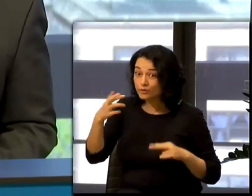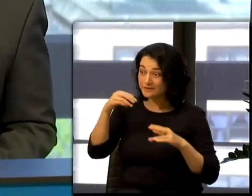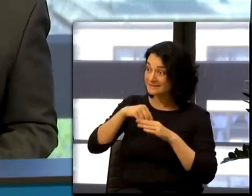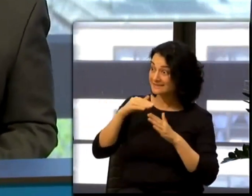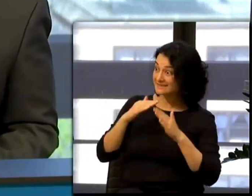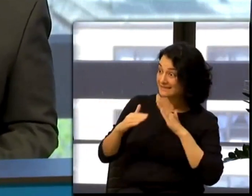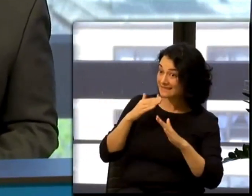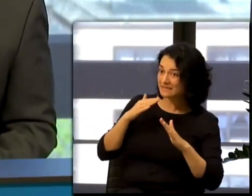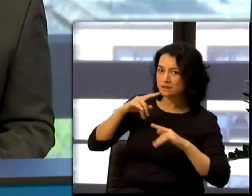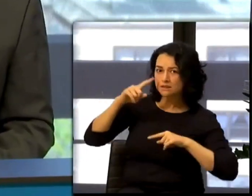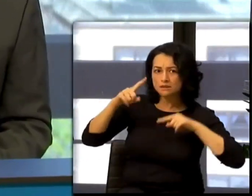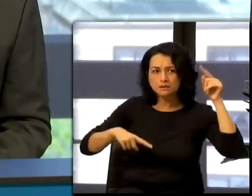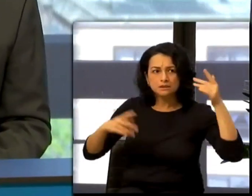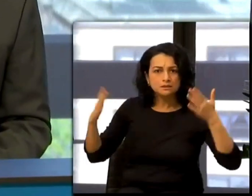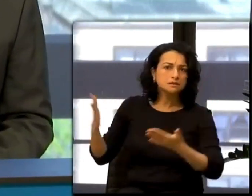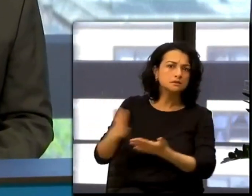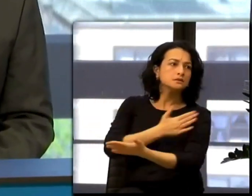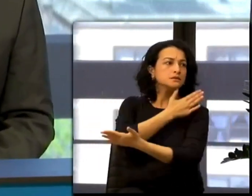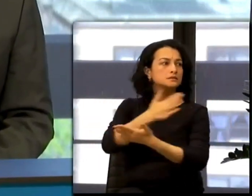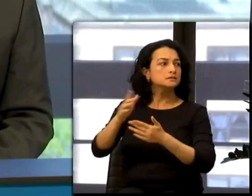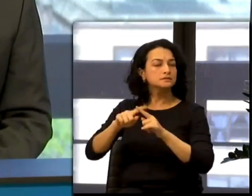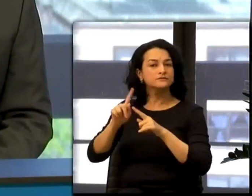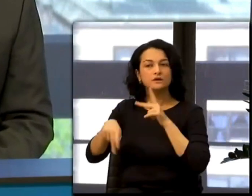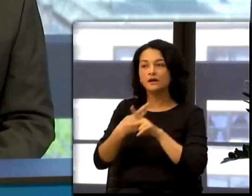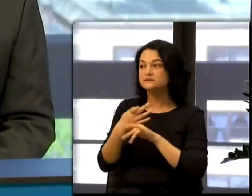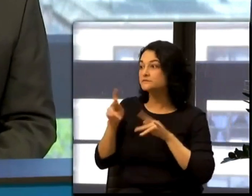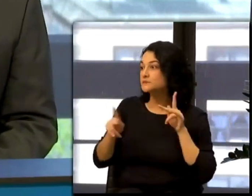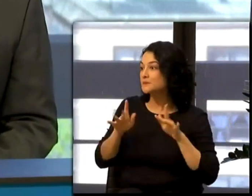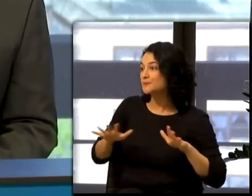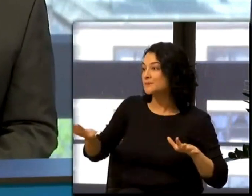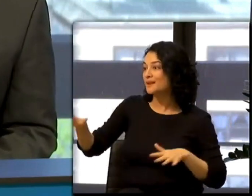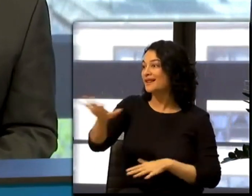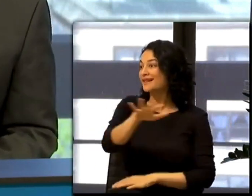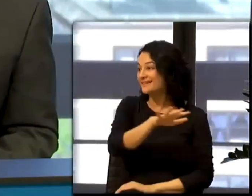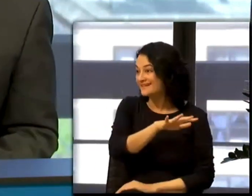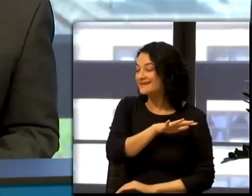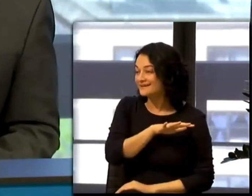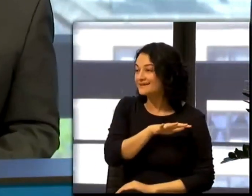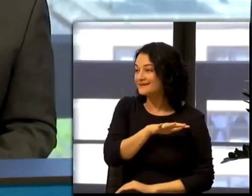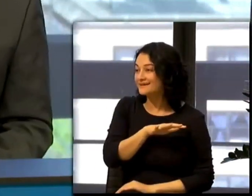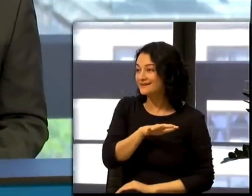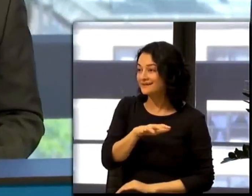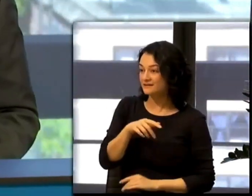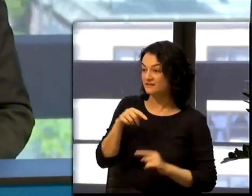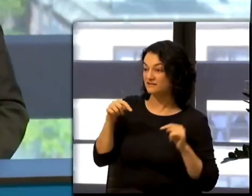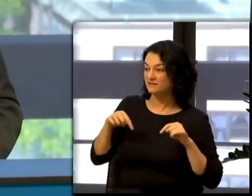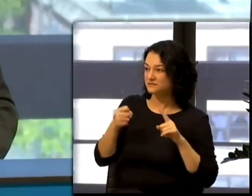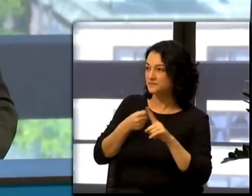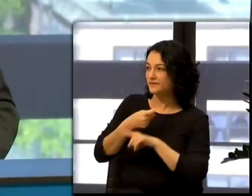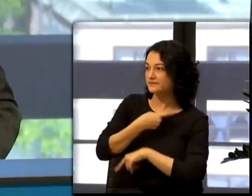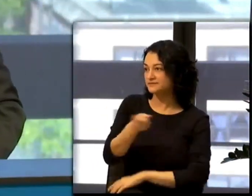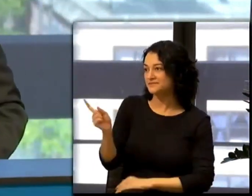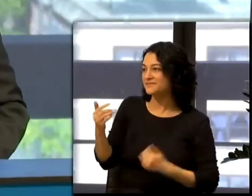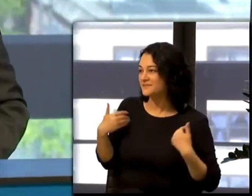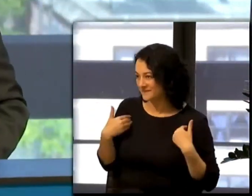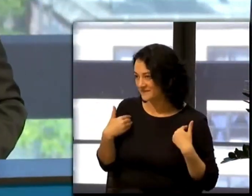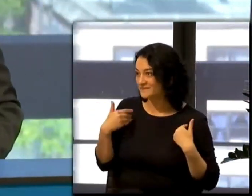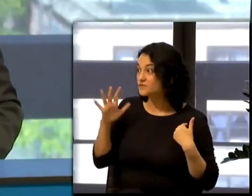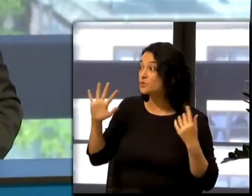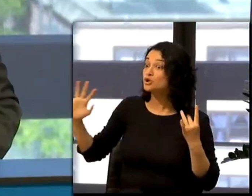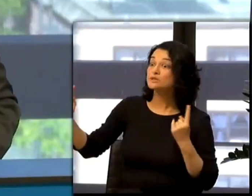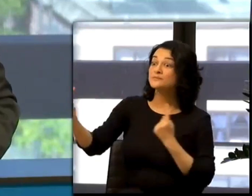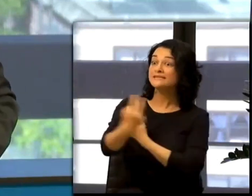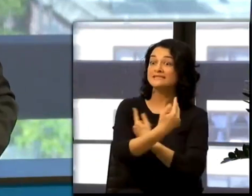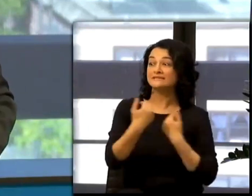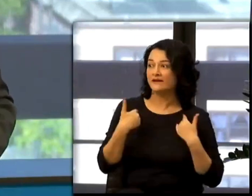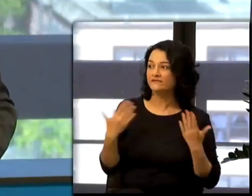this Generations project, we had a commitment to ensuring that the journal issue was just the beginning, as Rebecca